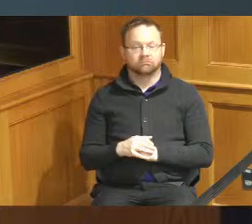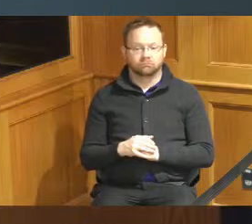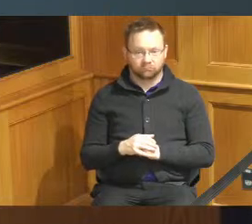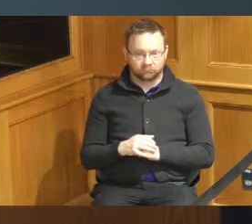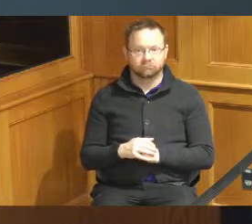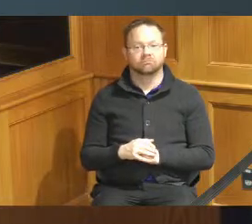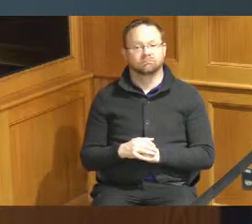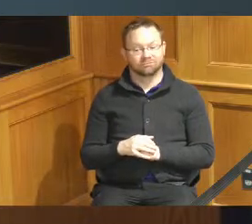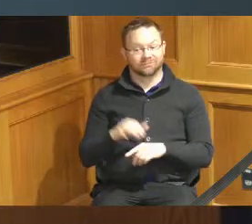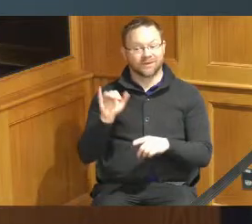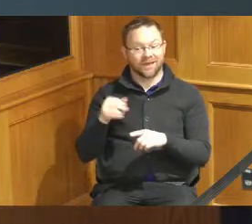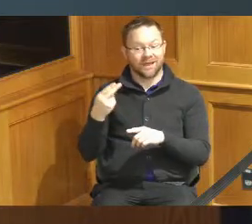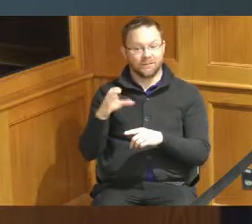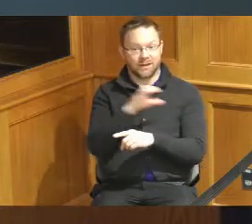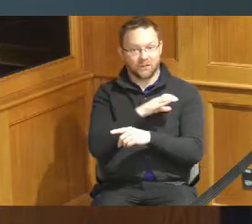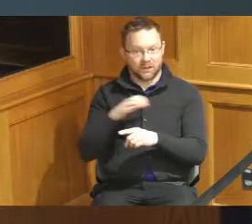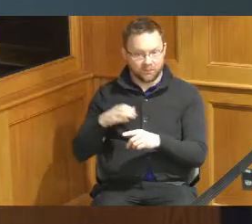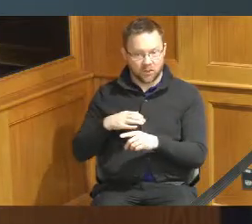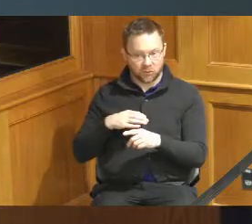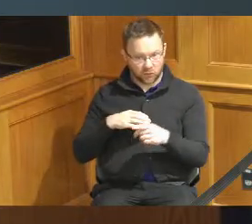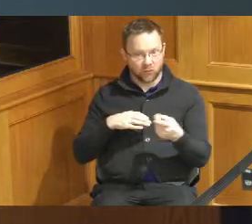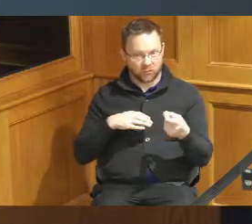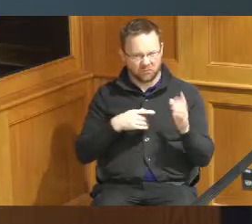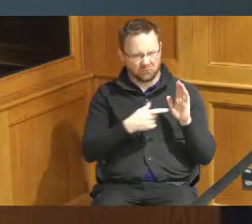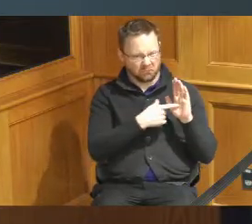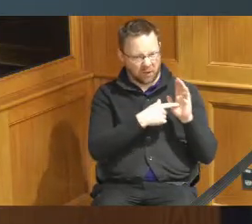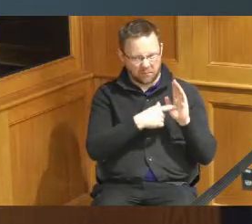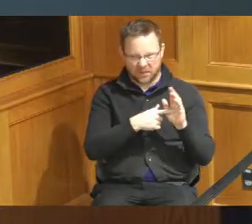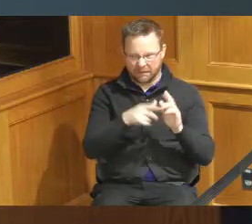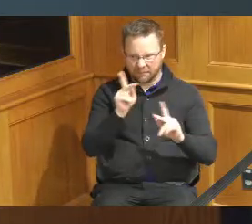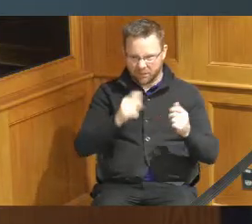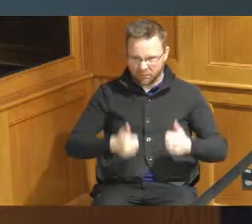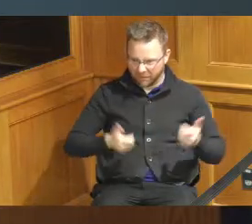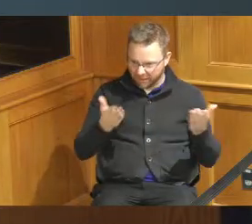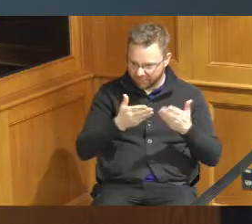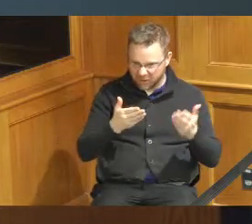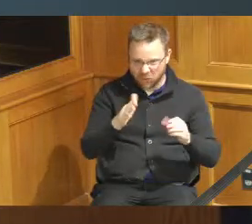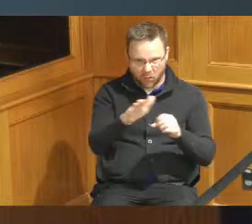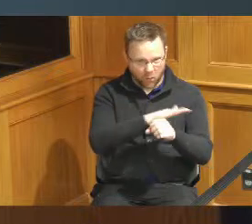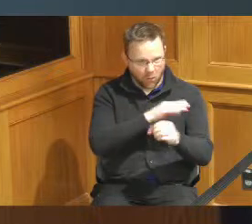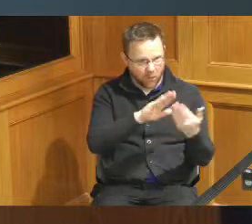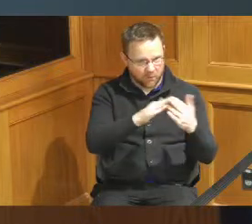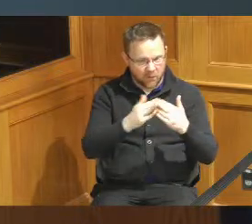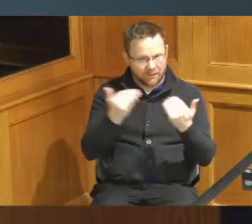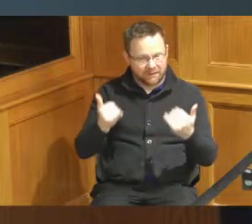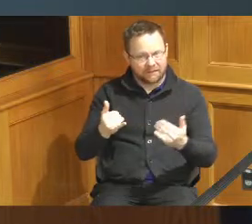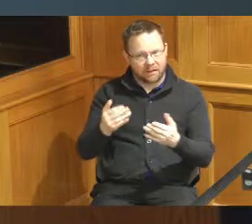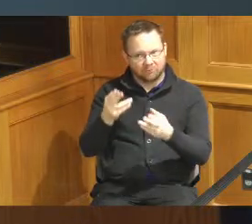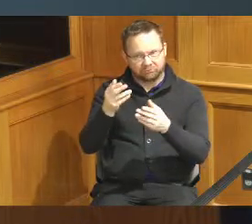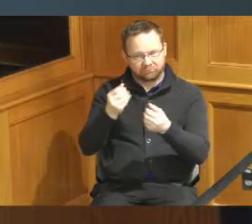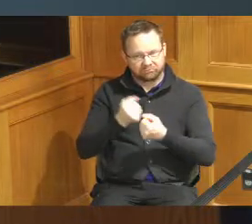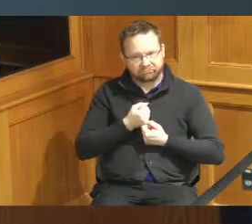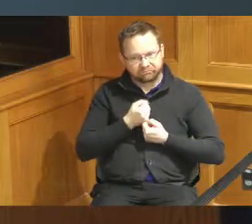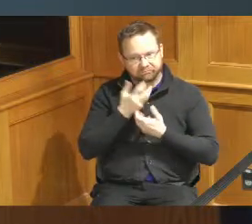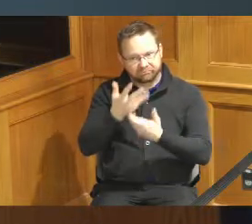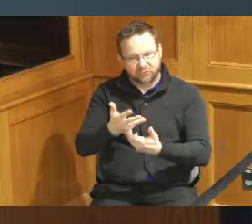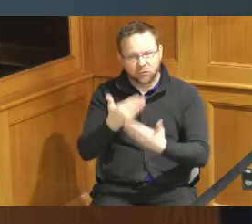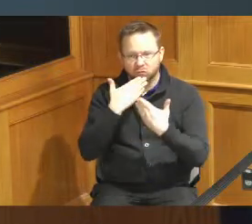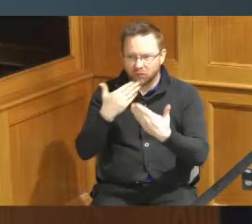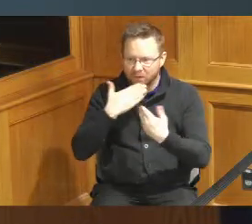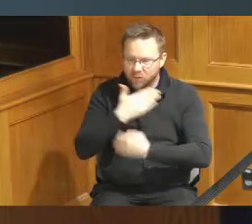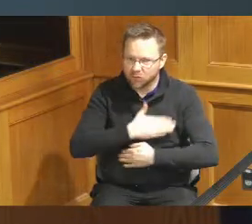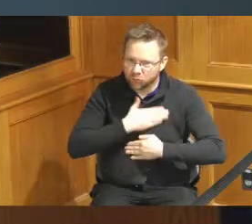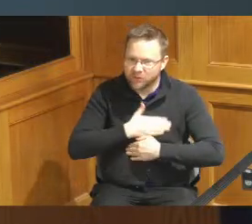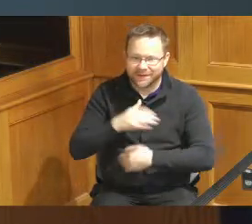Hamilton County Commissioners, on behalf of its residents and the entire community, hereby extends its deepest gratitude and appreciation to Delta